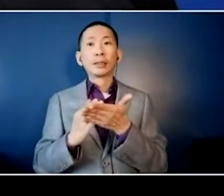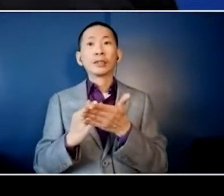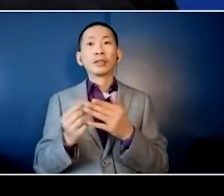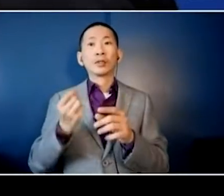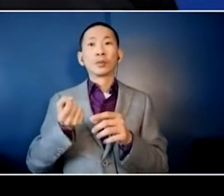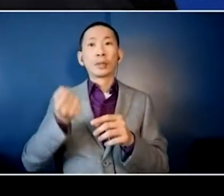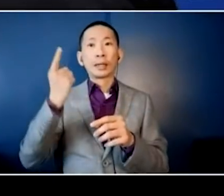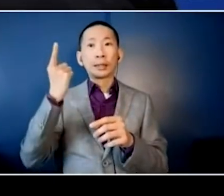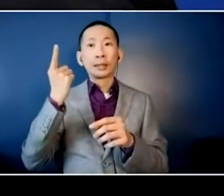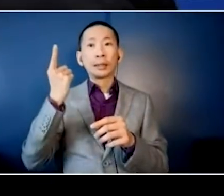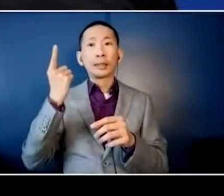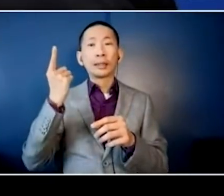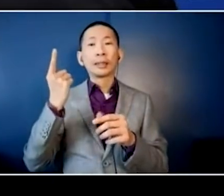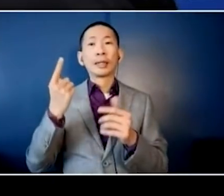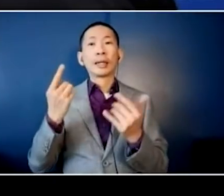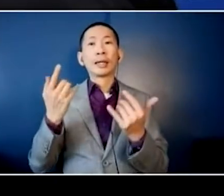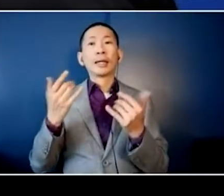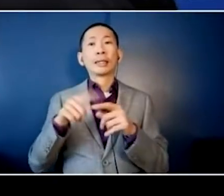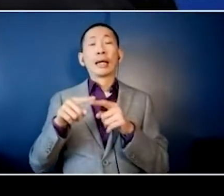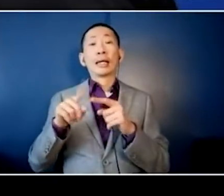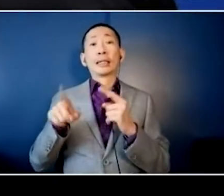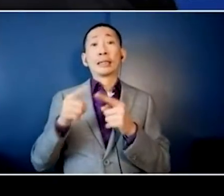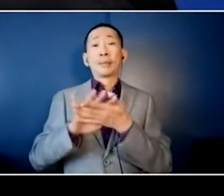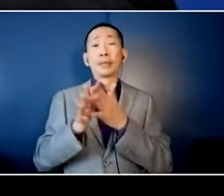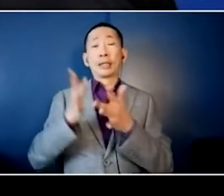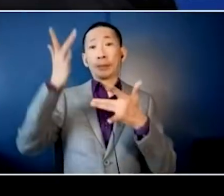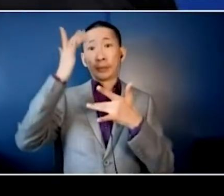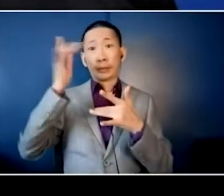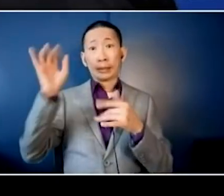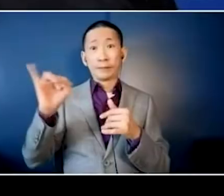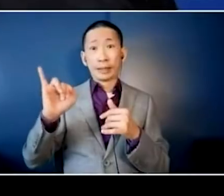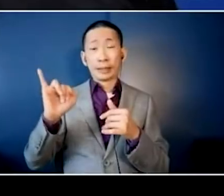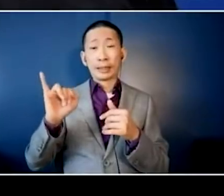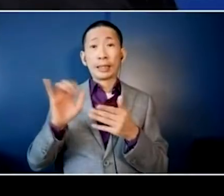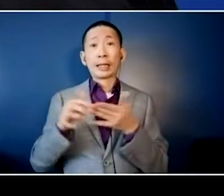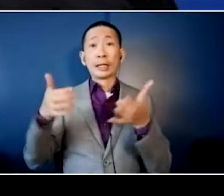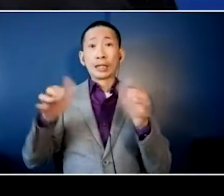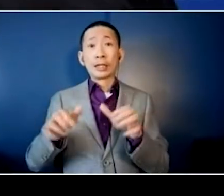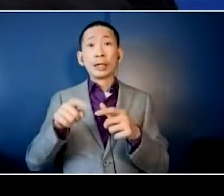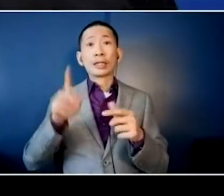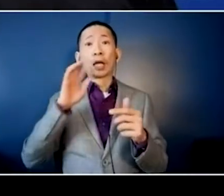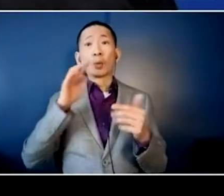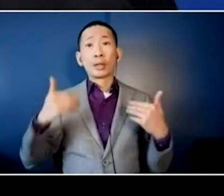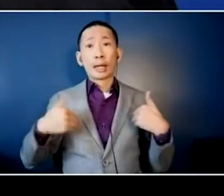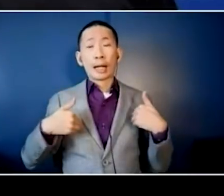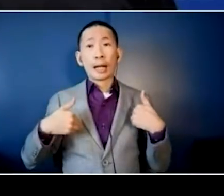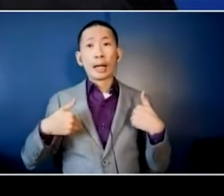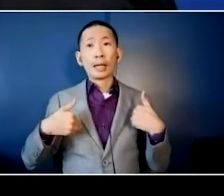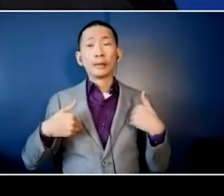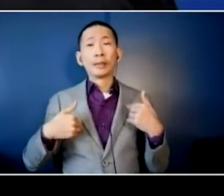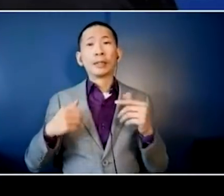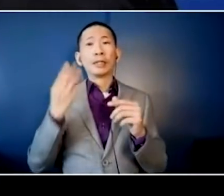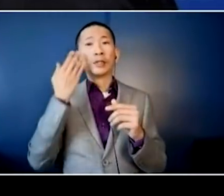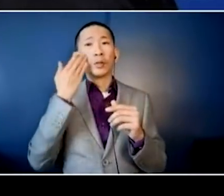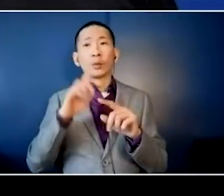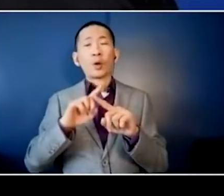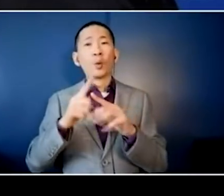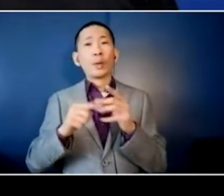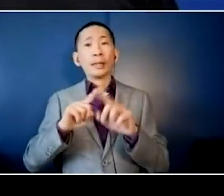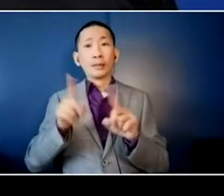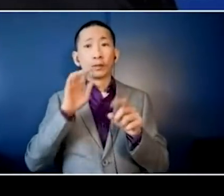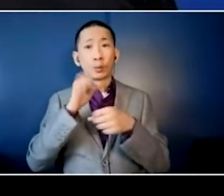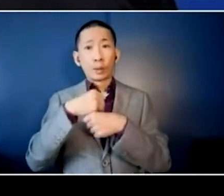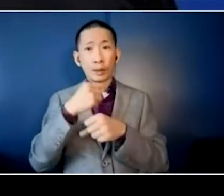that if they get infected, since the chances are that they will have no symptoms, what difference does it make? They're going to